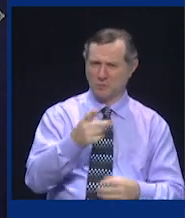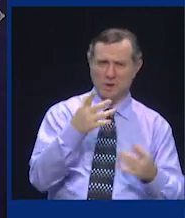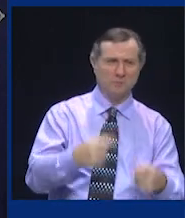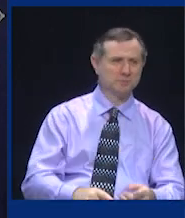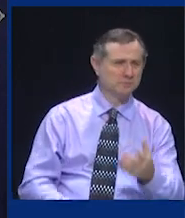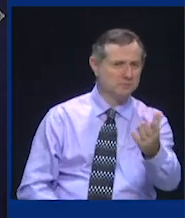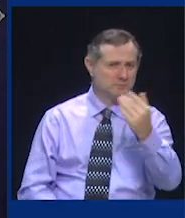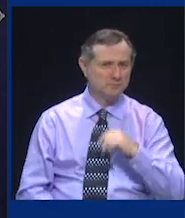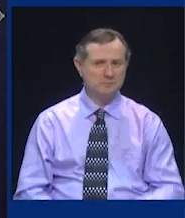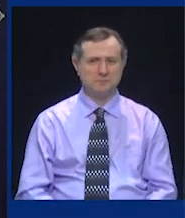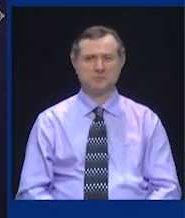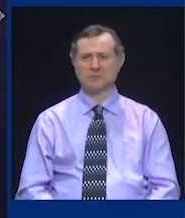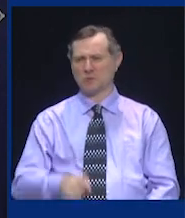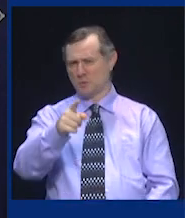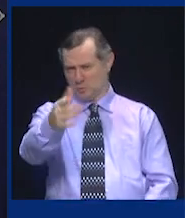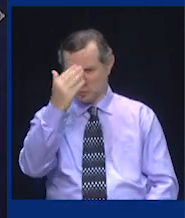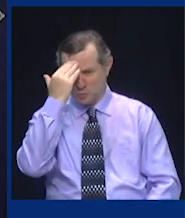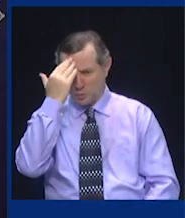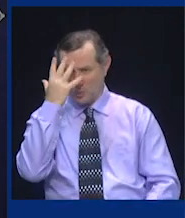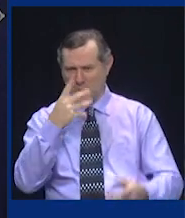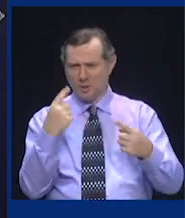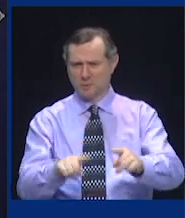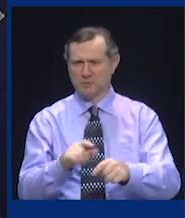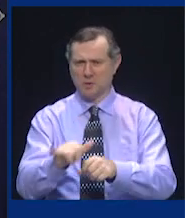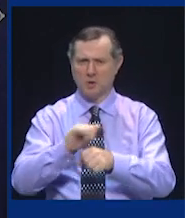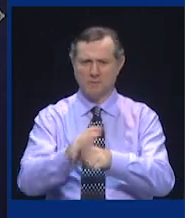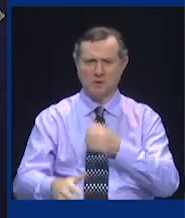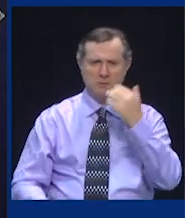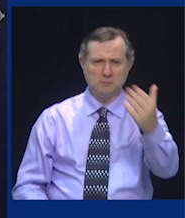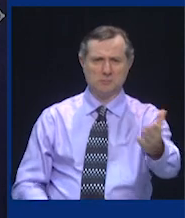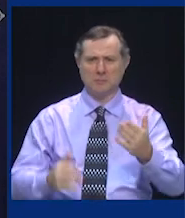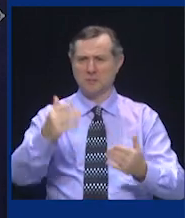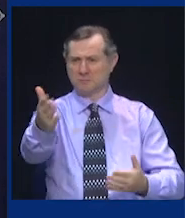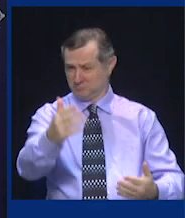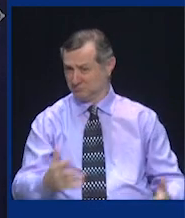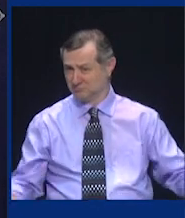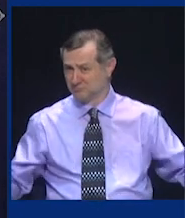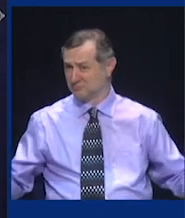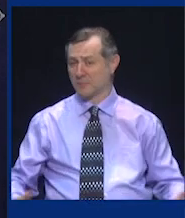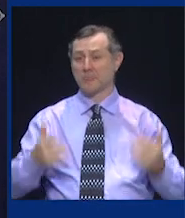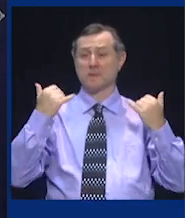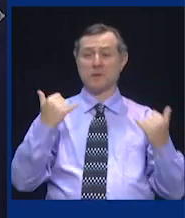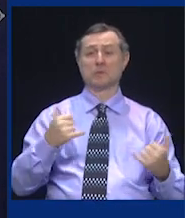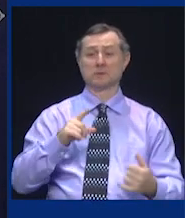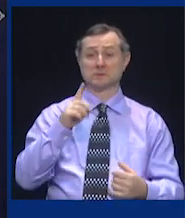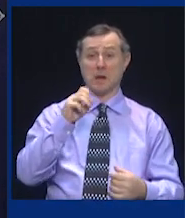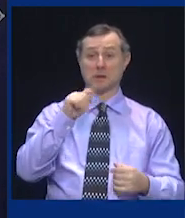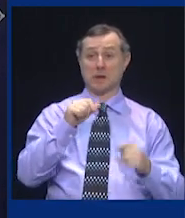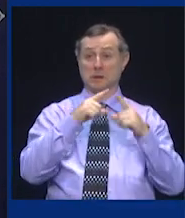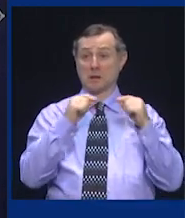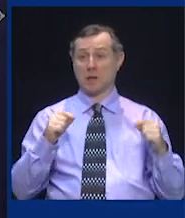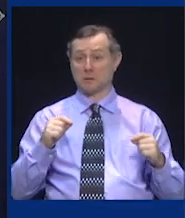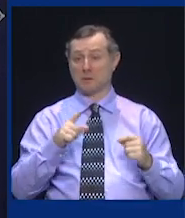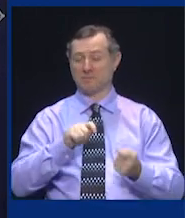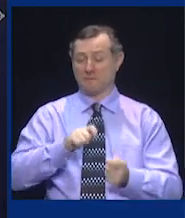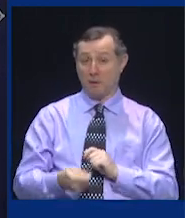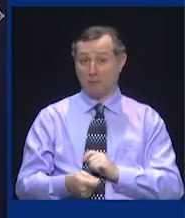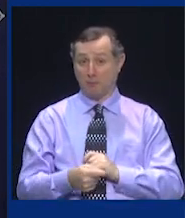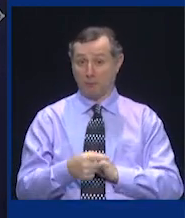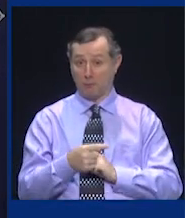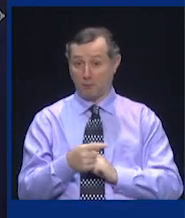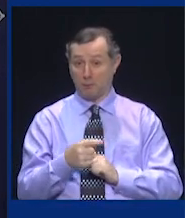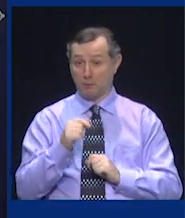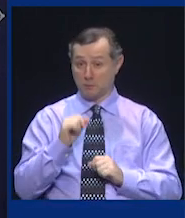You know how this turns out. You know what happens with Delta variant. You know what those